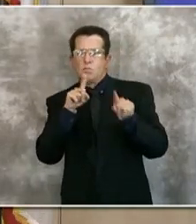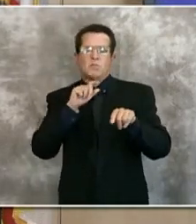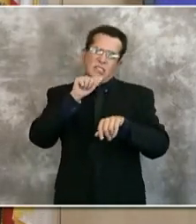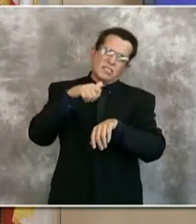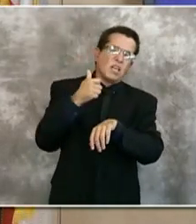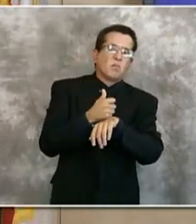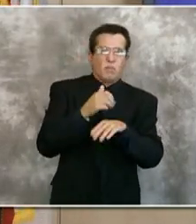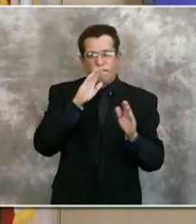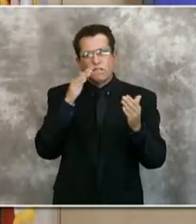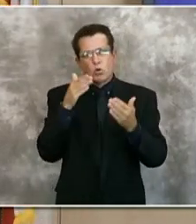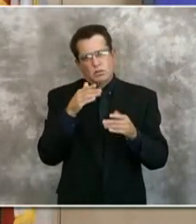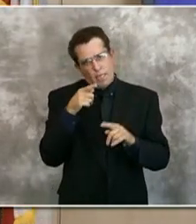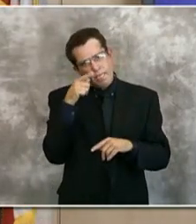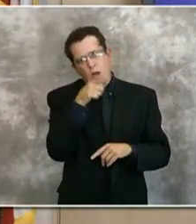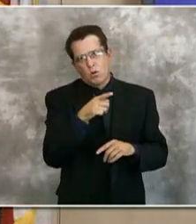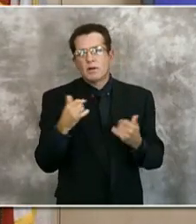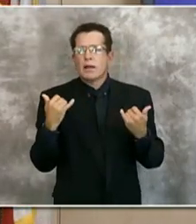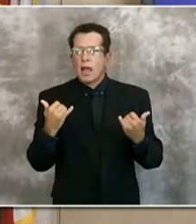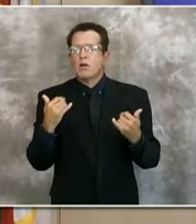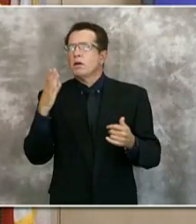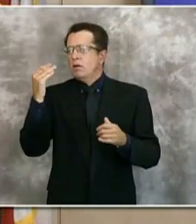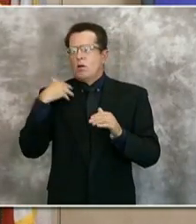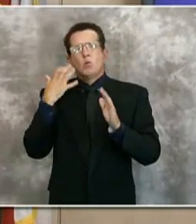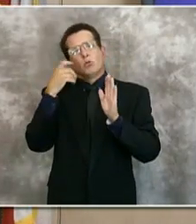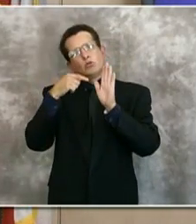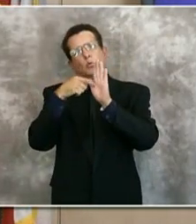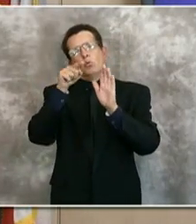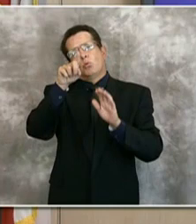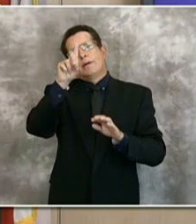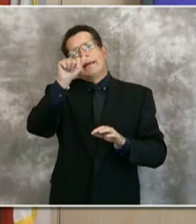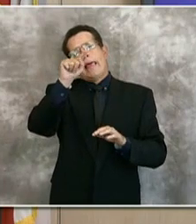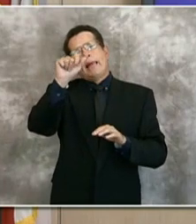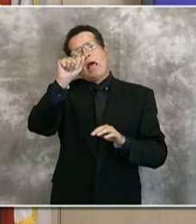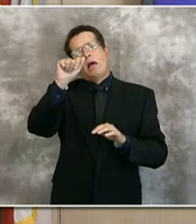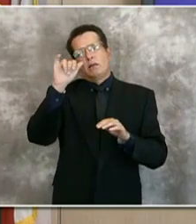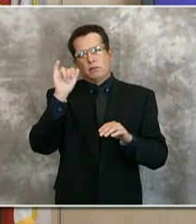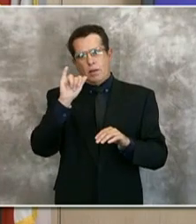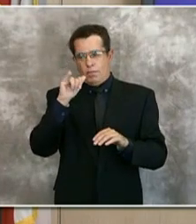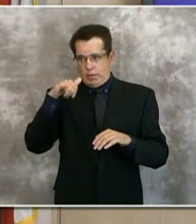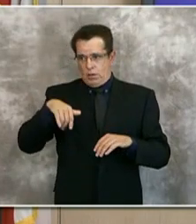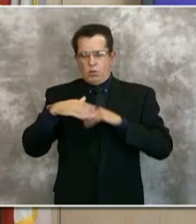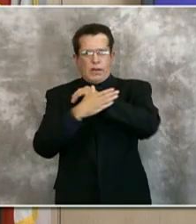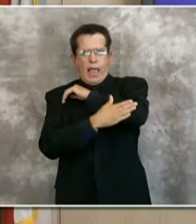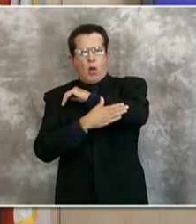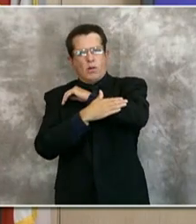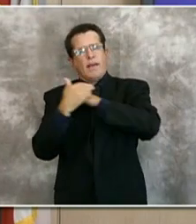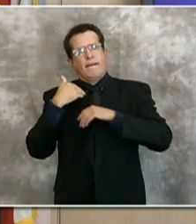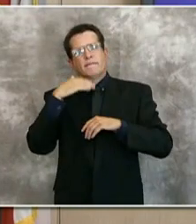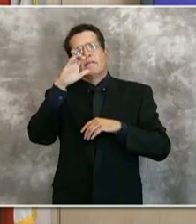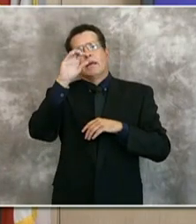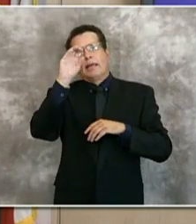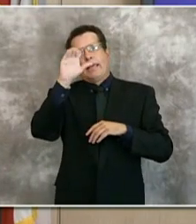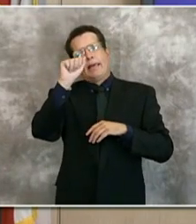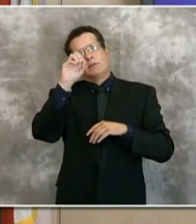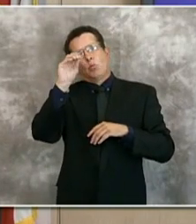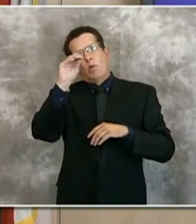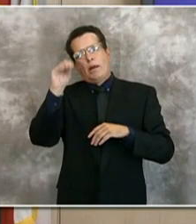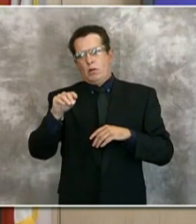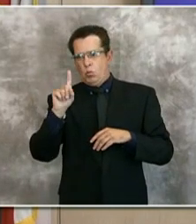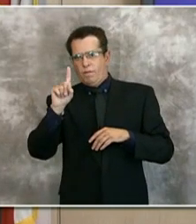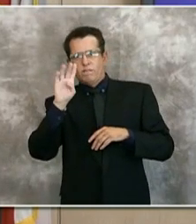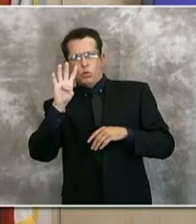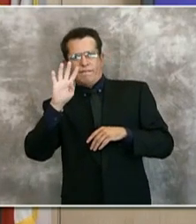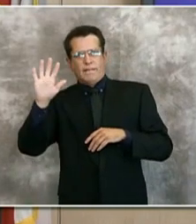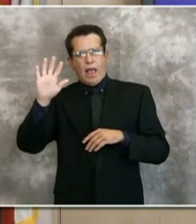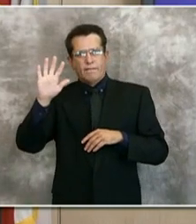Thank you. And if I could just ask one clarifying question about the data from the triggers map. The county has reported a case rate of 145 on July 20th.